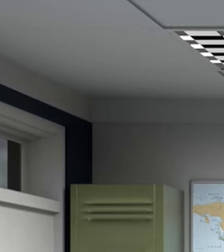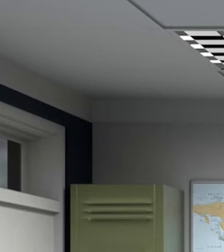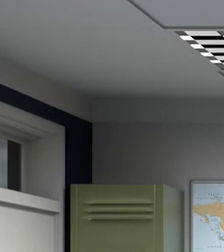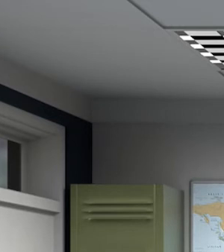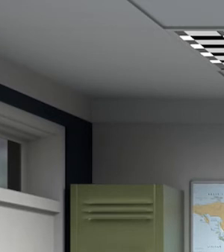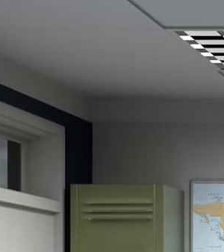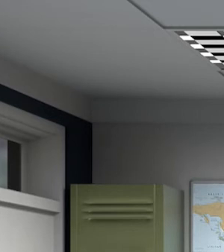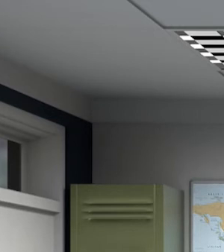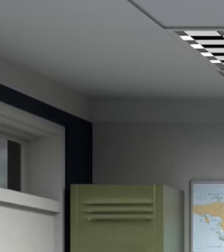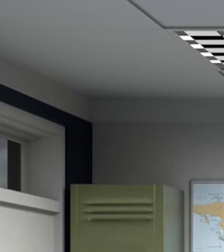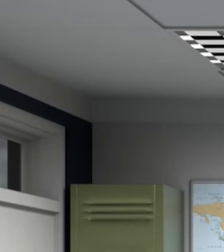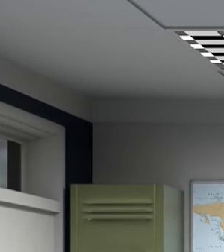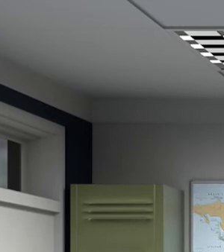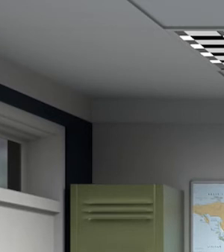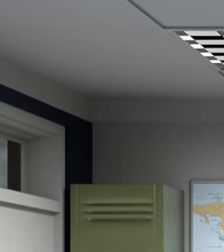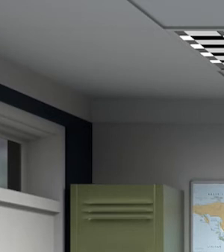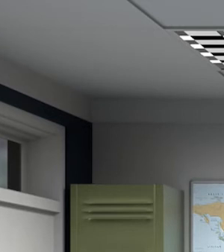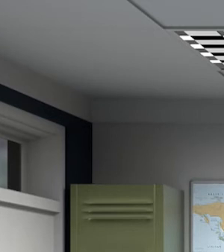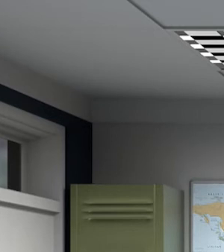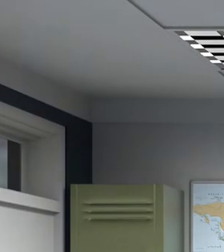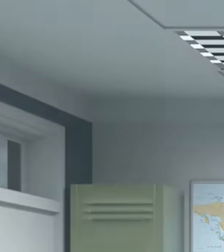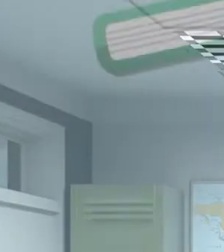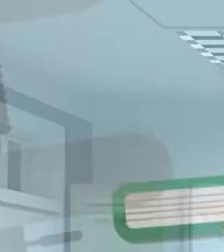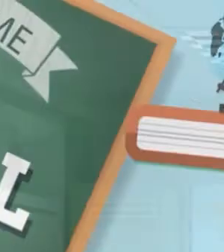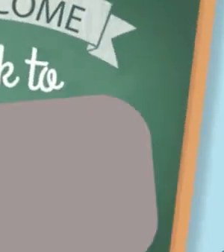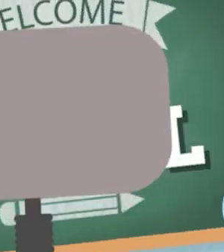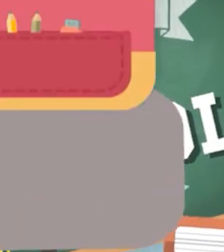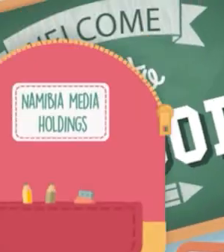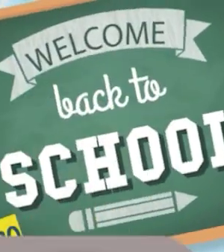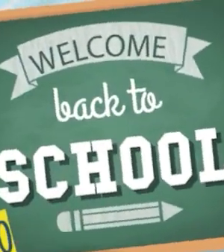hope you are ready because it's week 2, lesson 2, science.